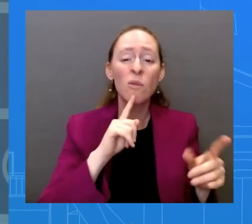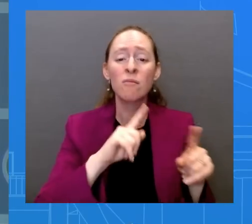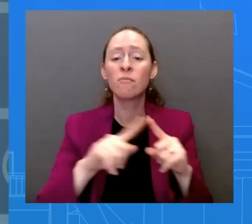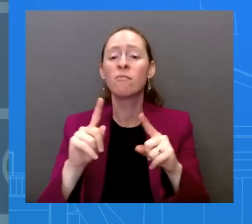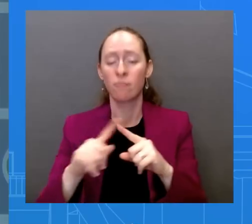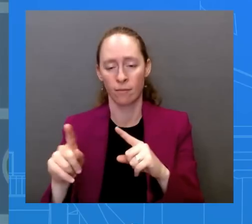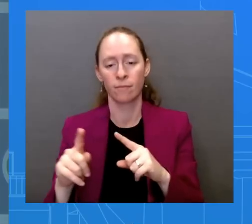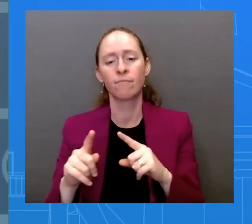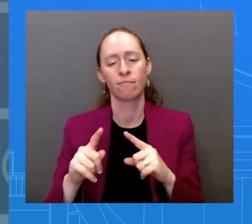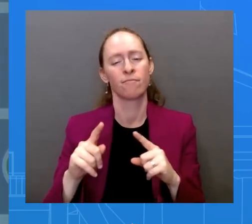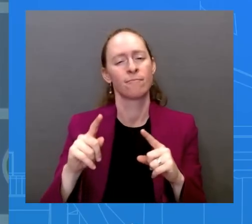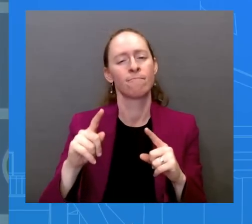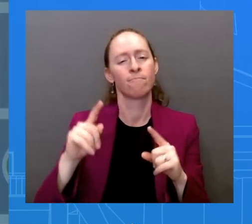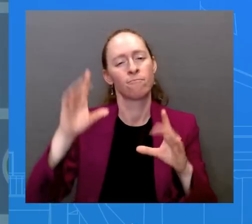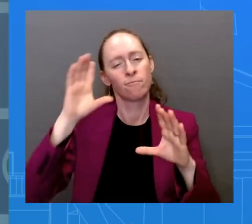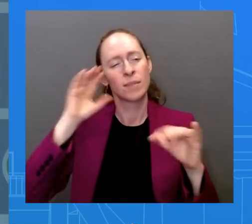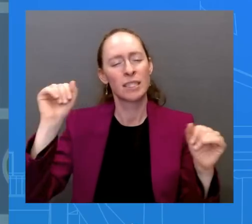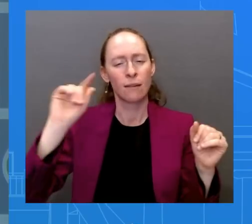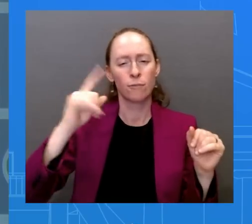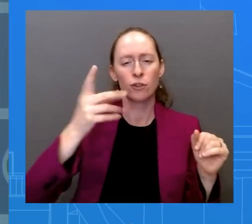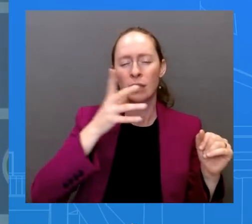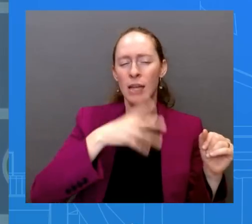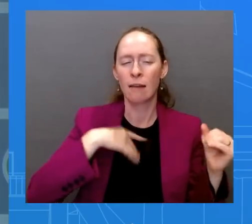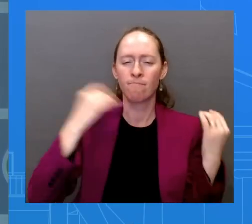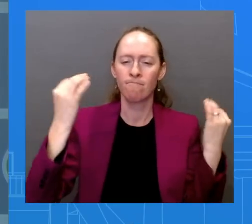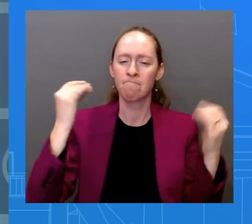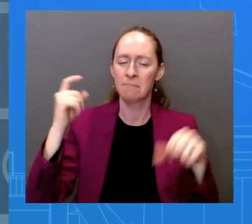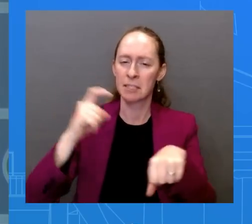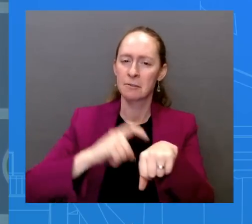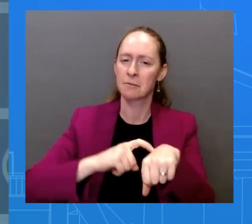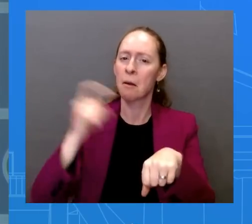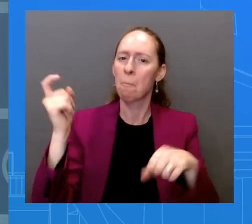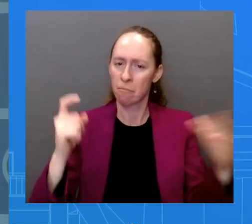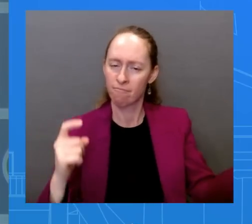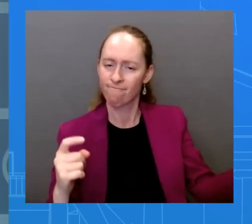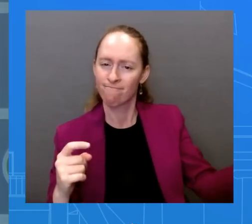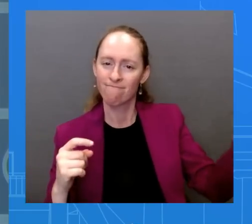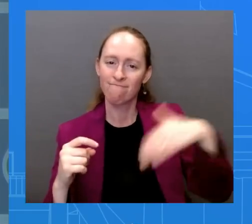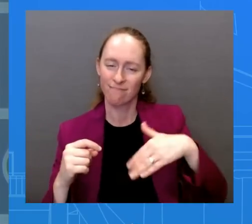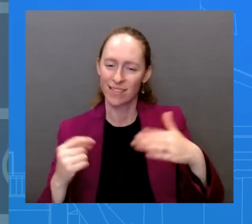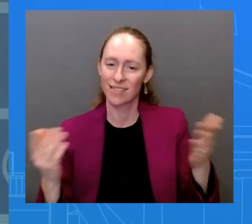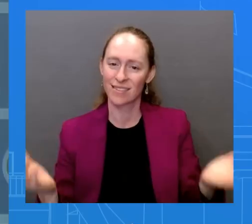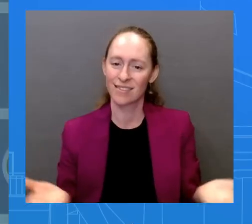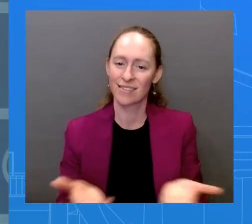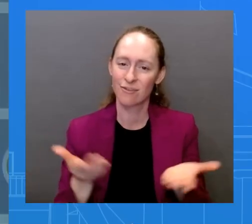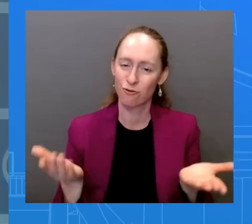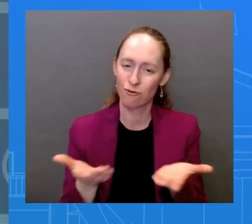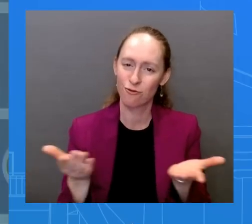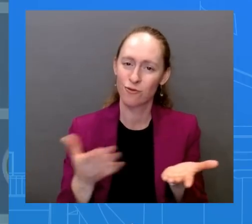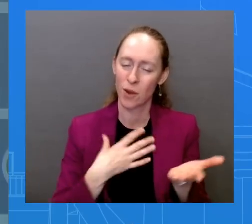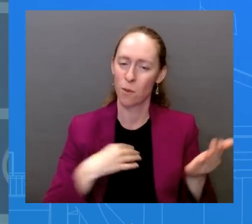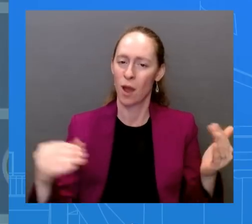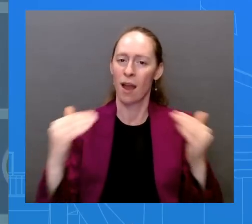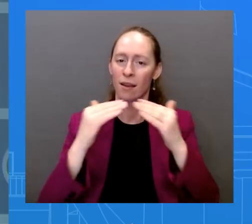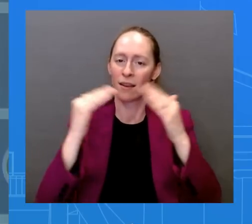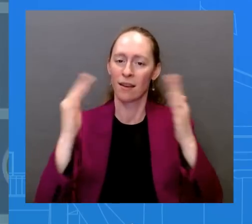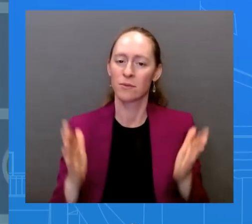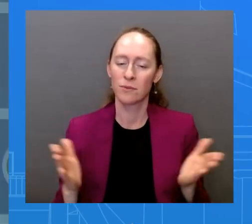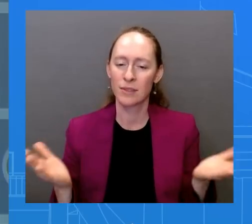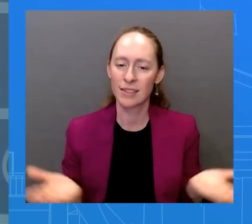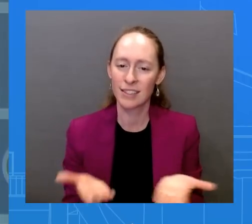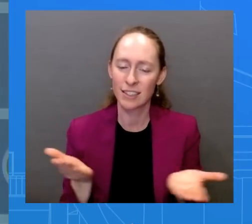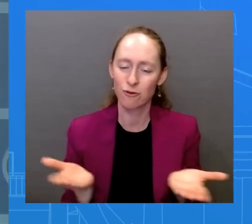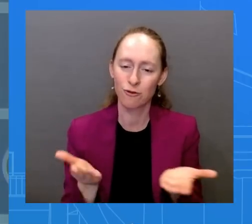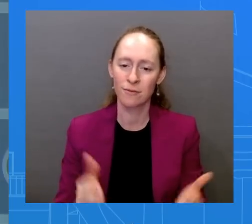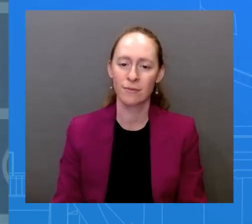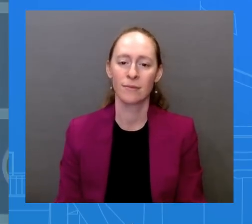was important to welcome this close and valued partner to the White House for their first state visit. As you